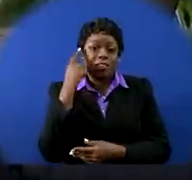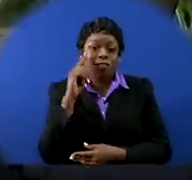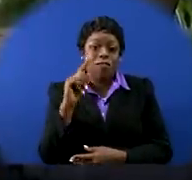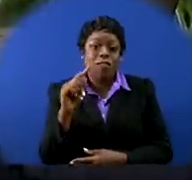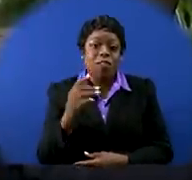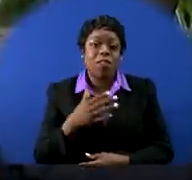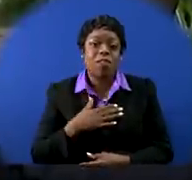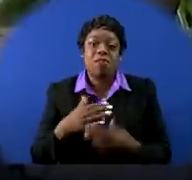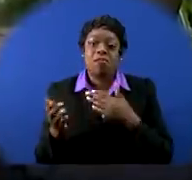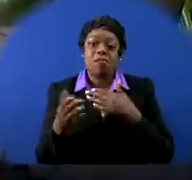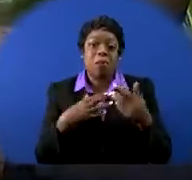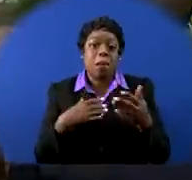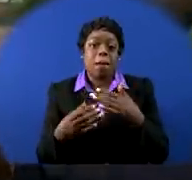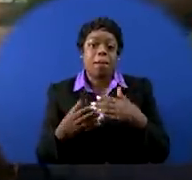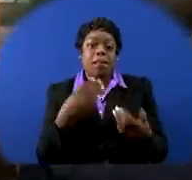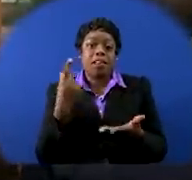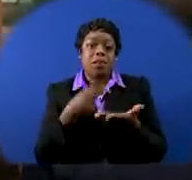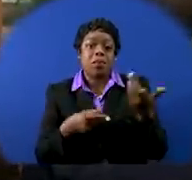Yeah. For my good, whatever